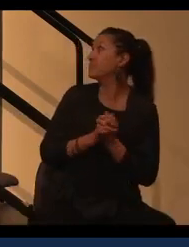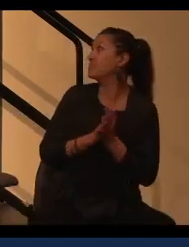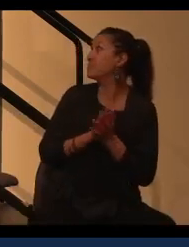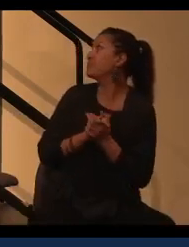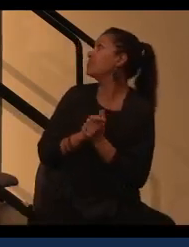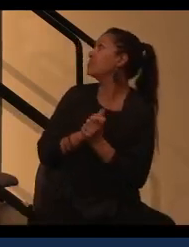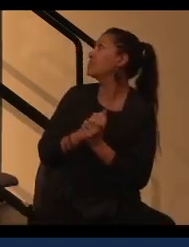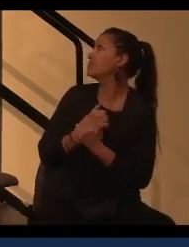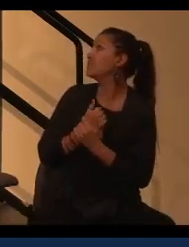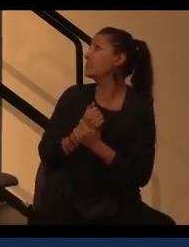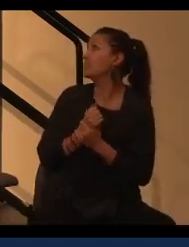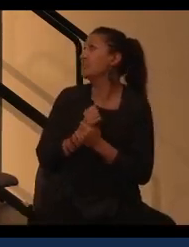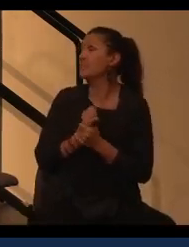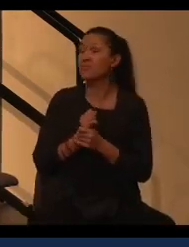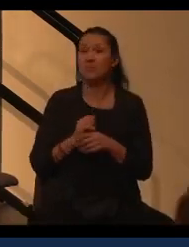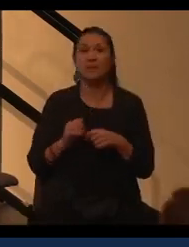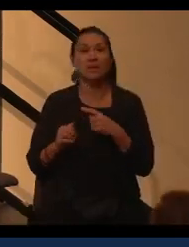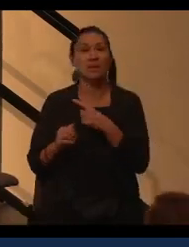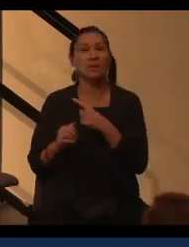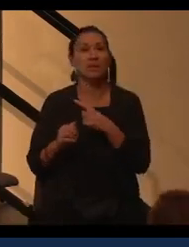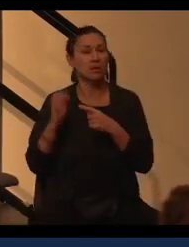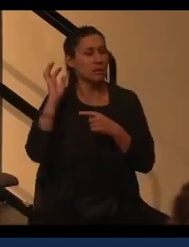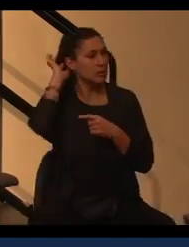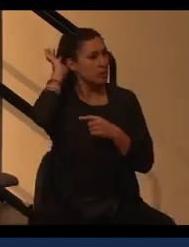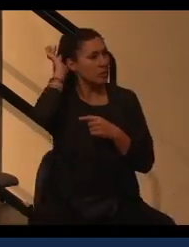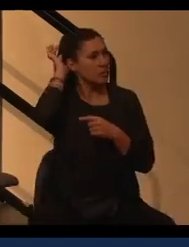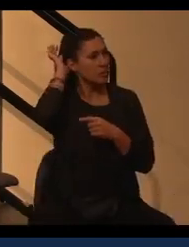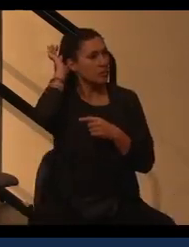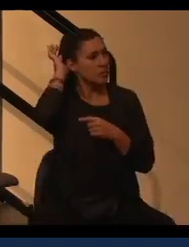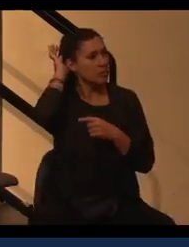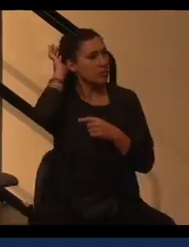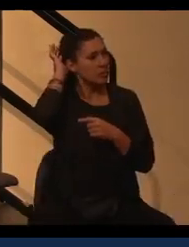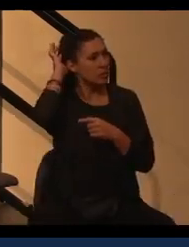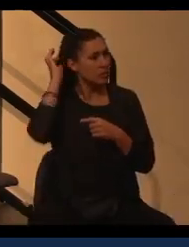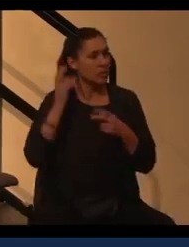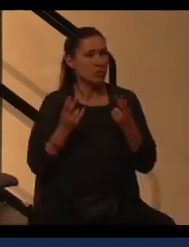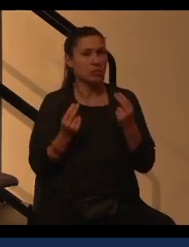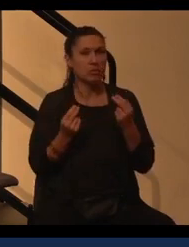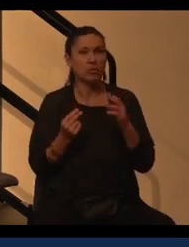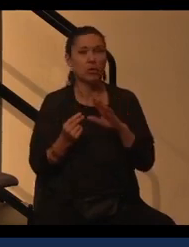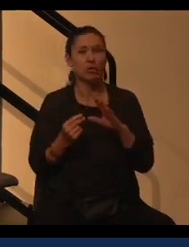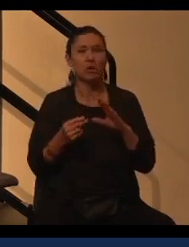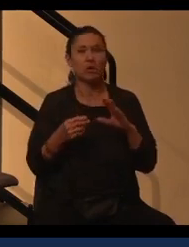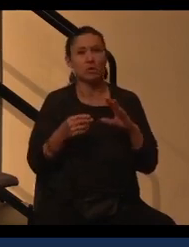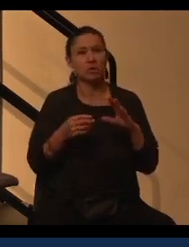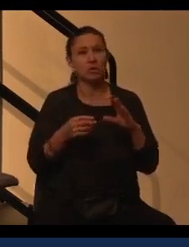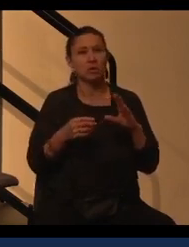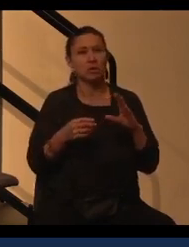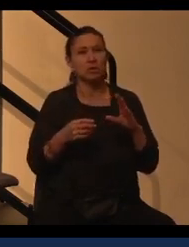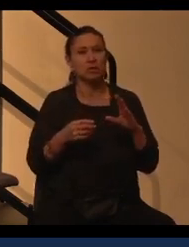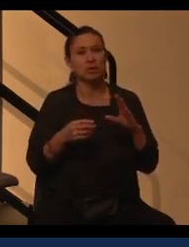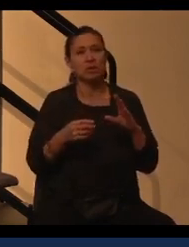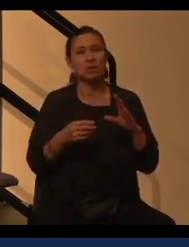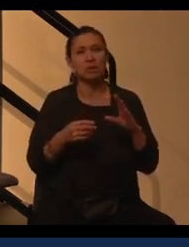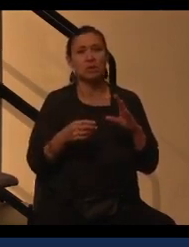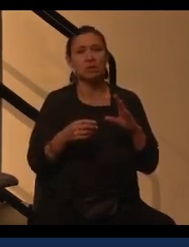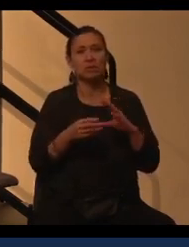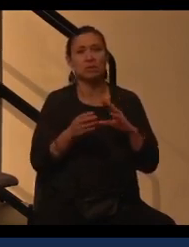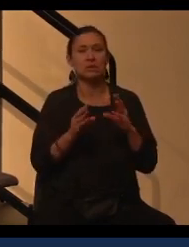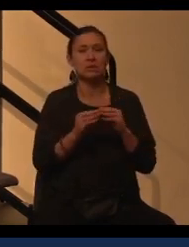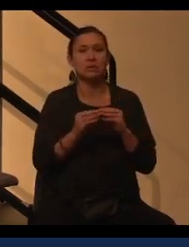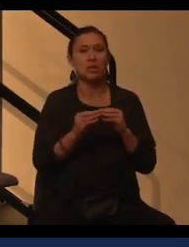welcome. She's going to be kicking off our first session in regards to who are our international